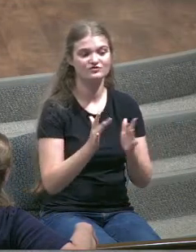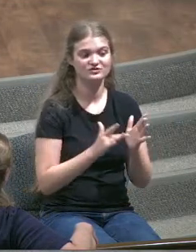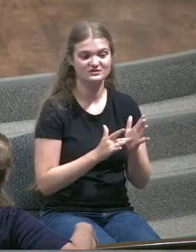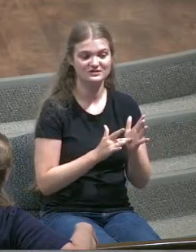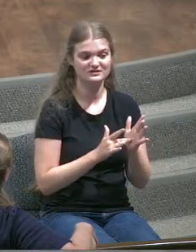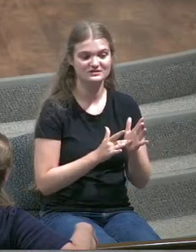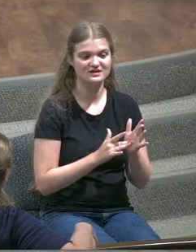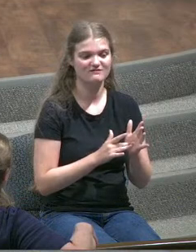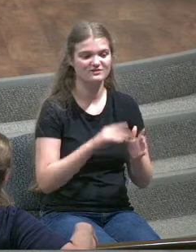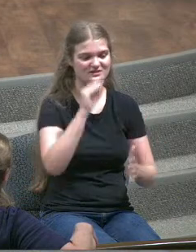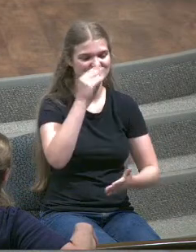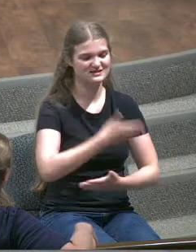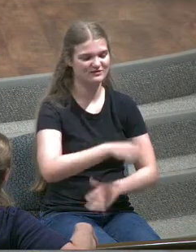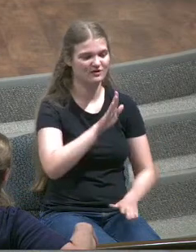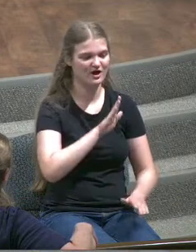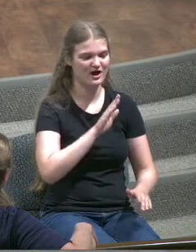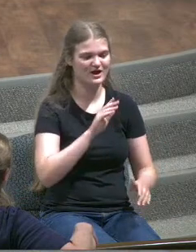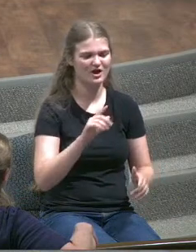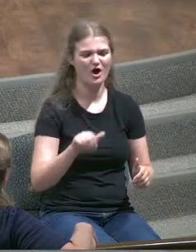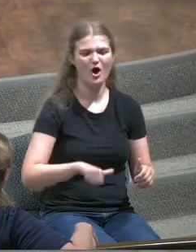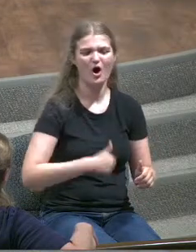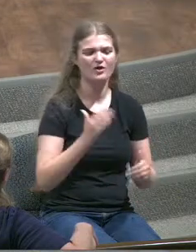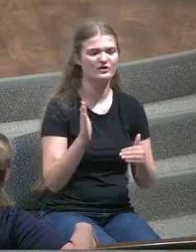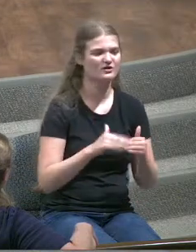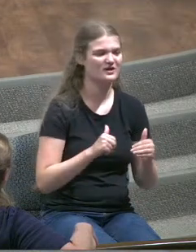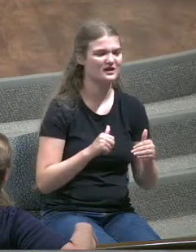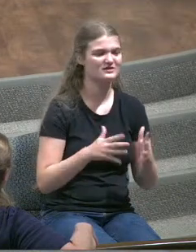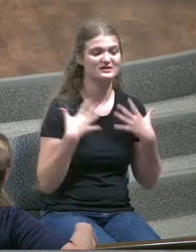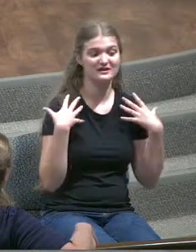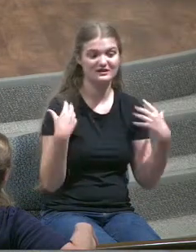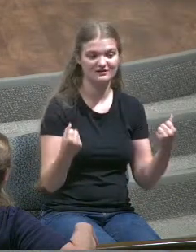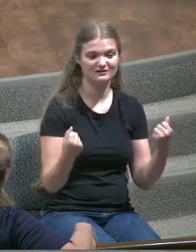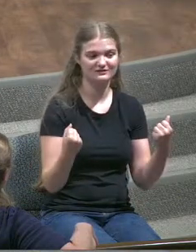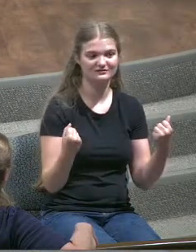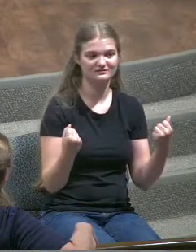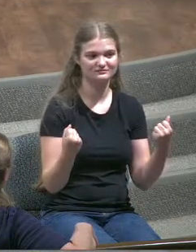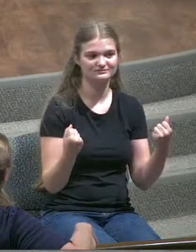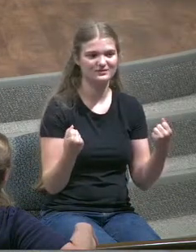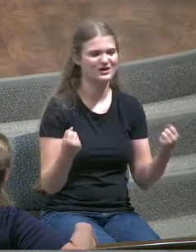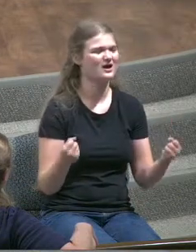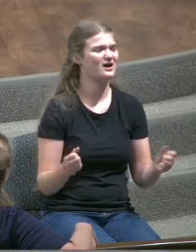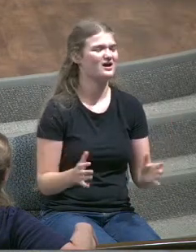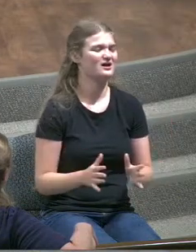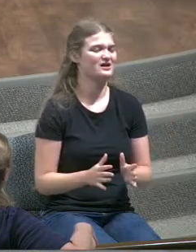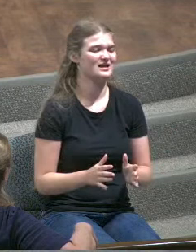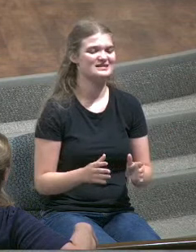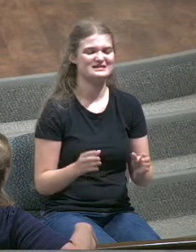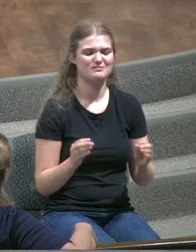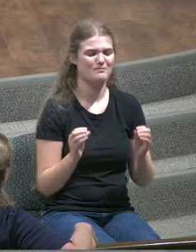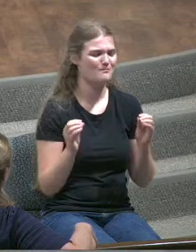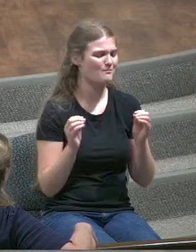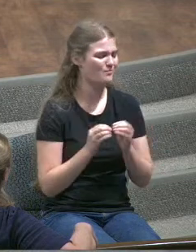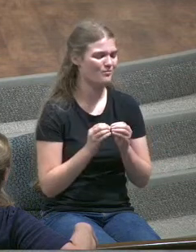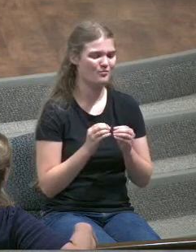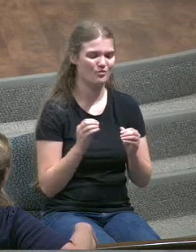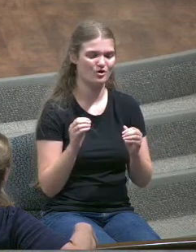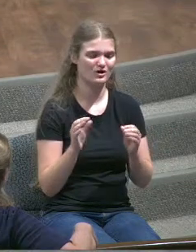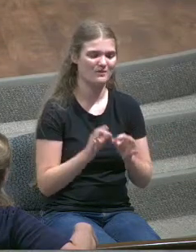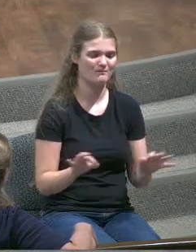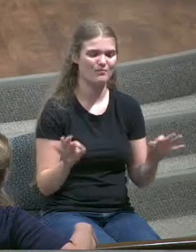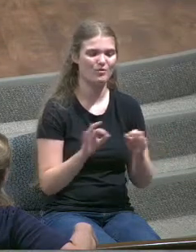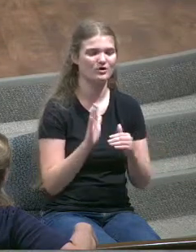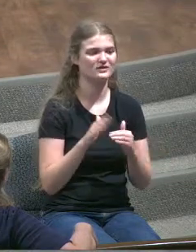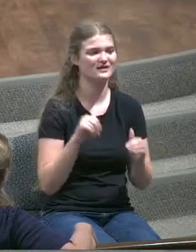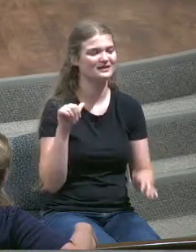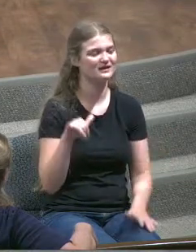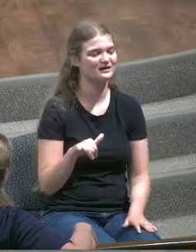of the Son of God, than just Him healing the paralytic. So much bigger than that. And so let's